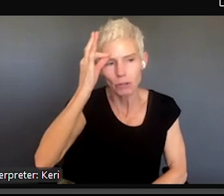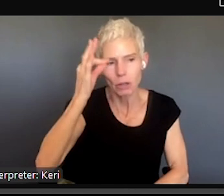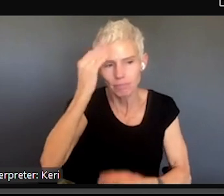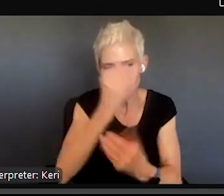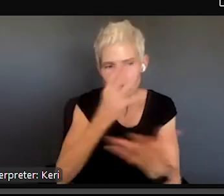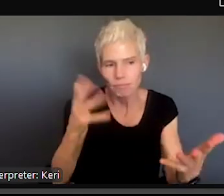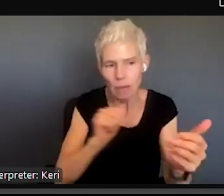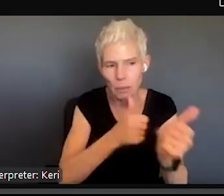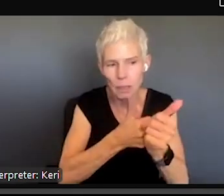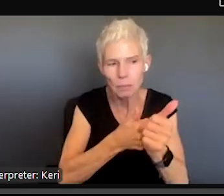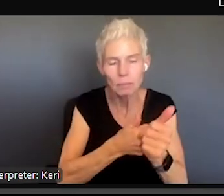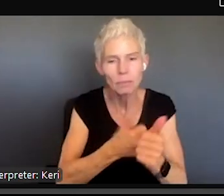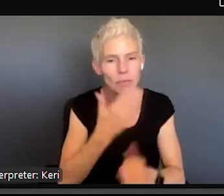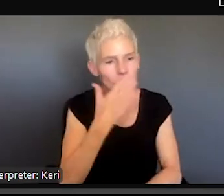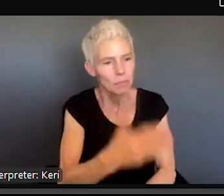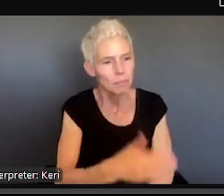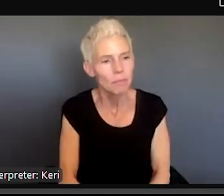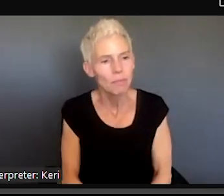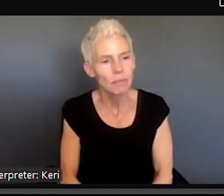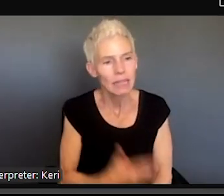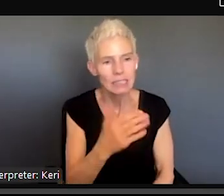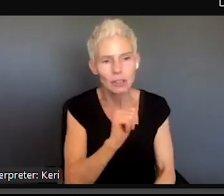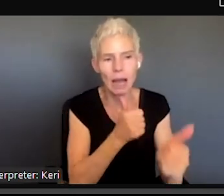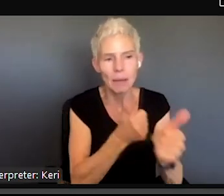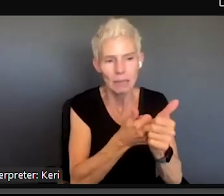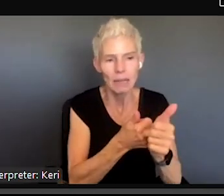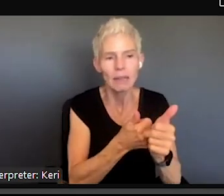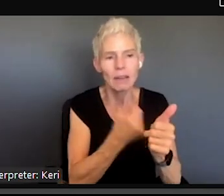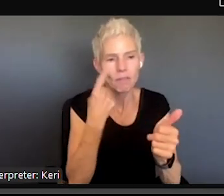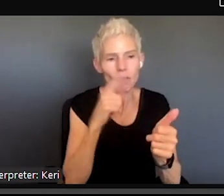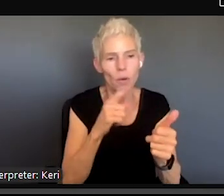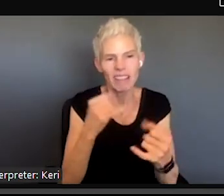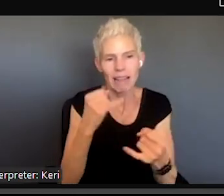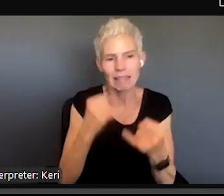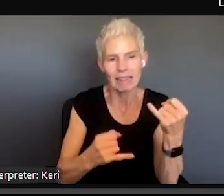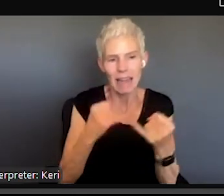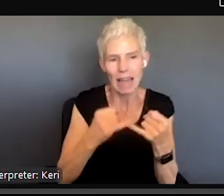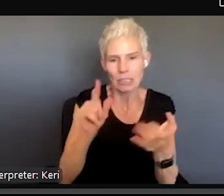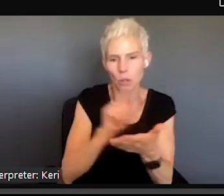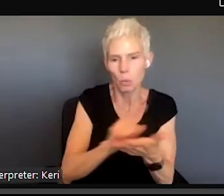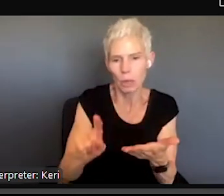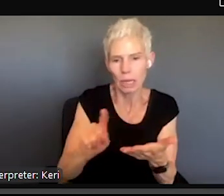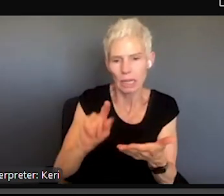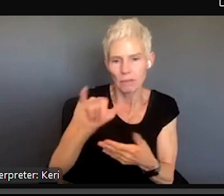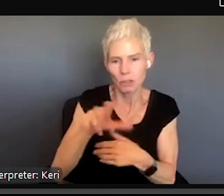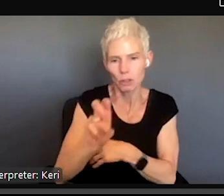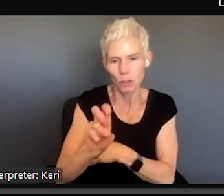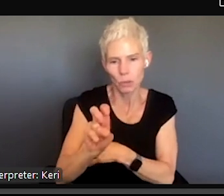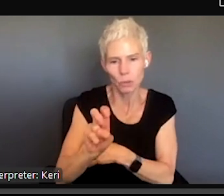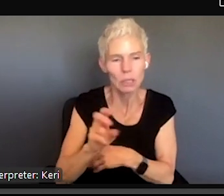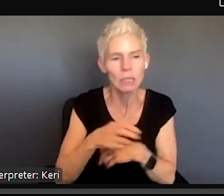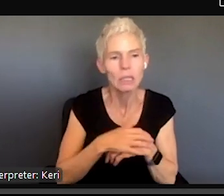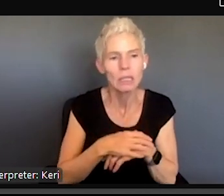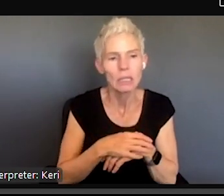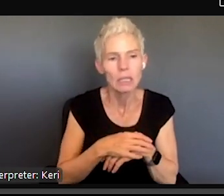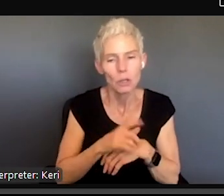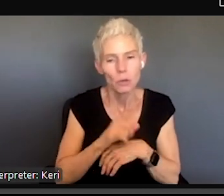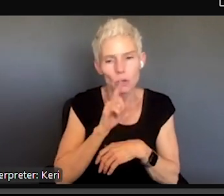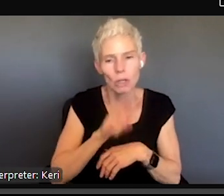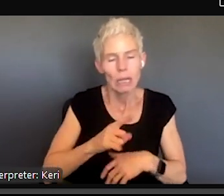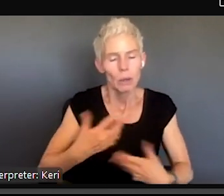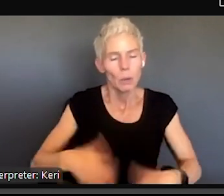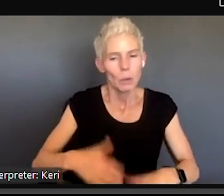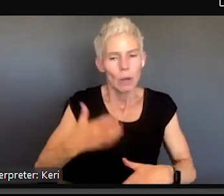Aisha. So here is our update for this last full week of June. Very hot